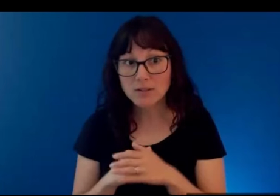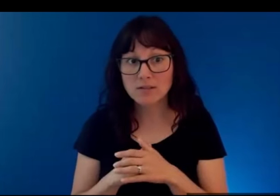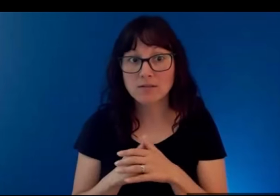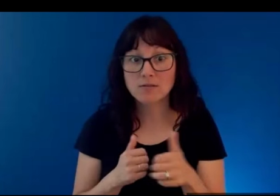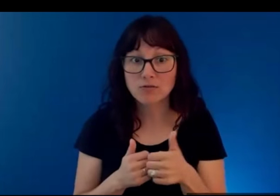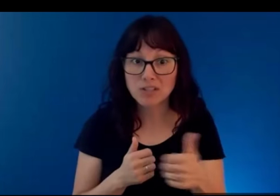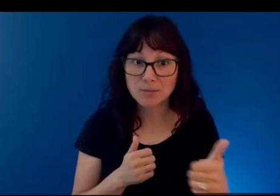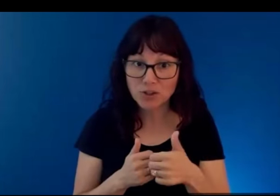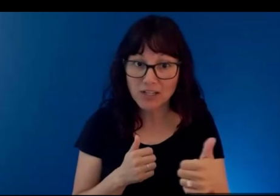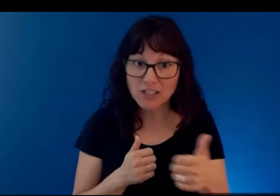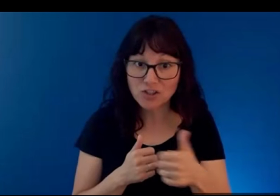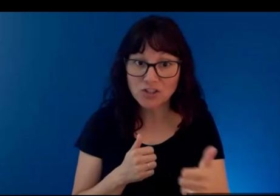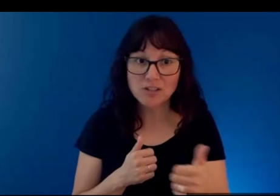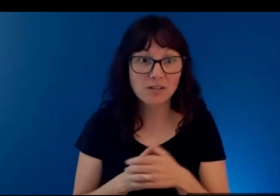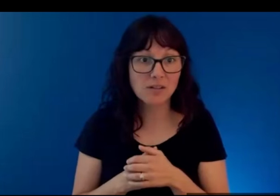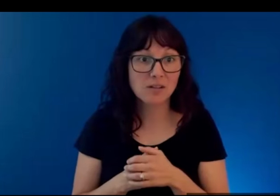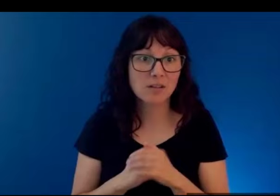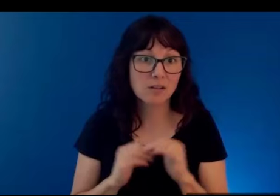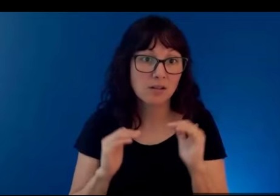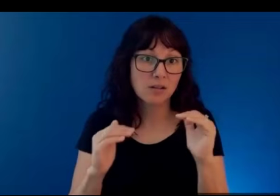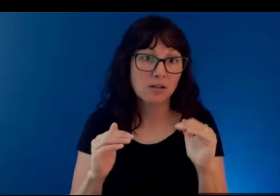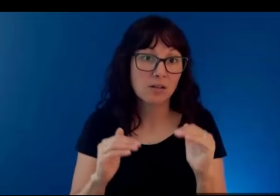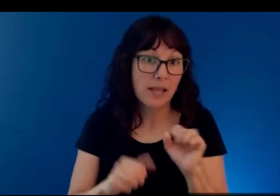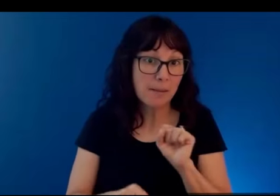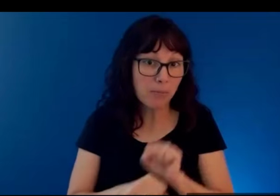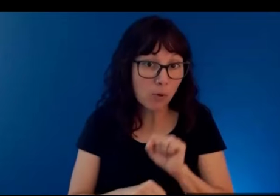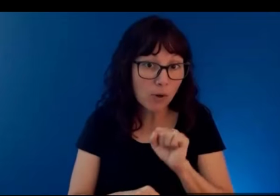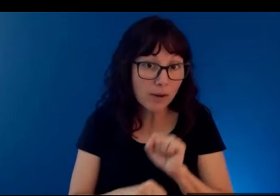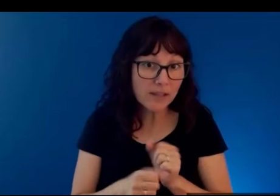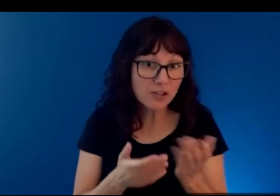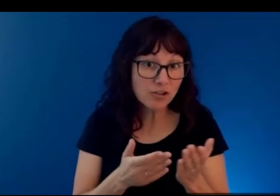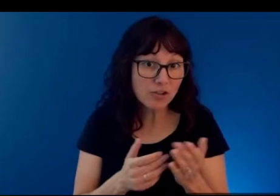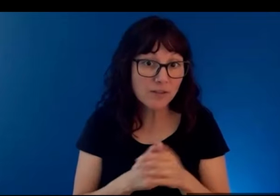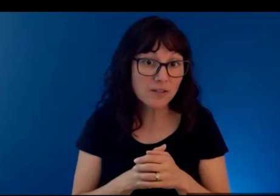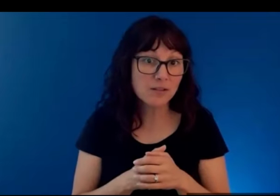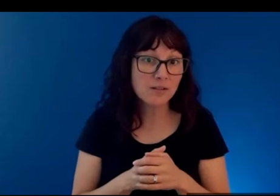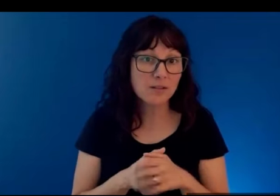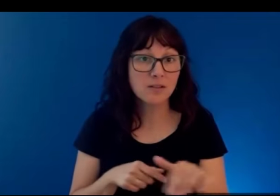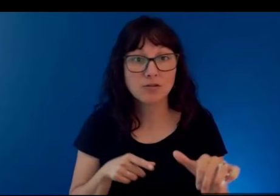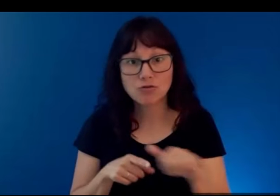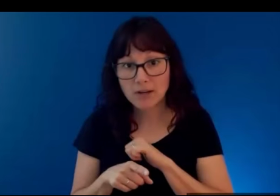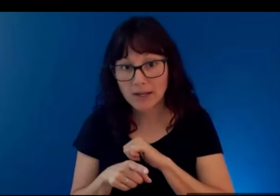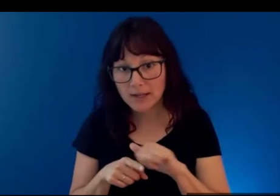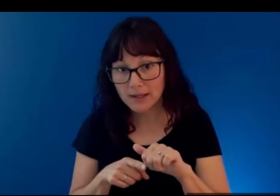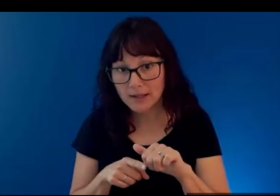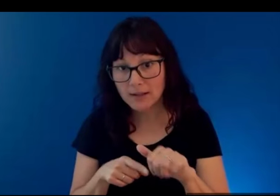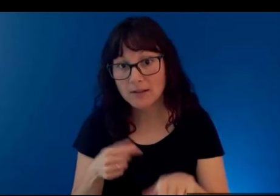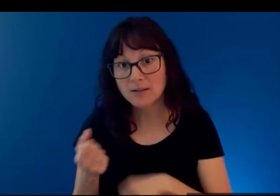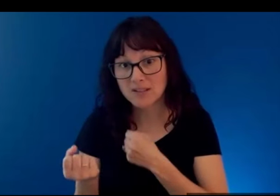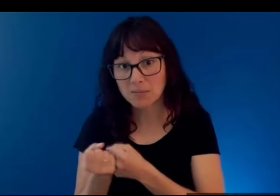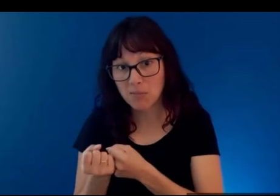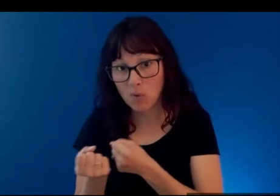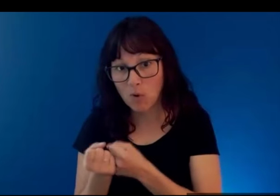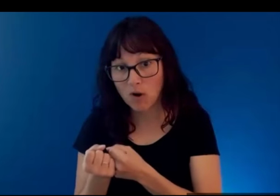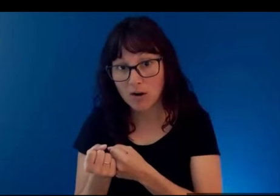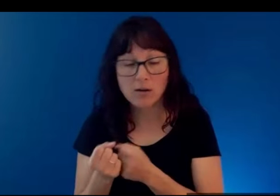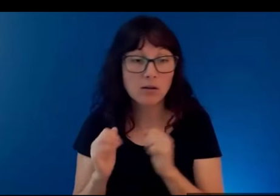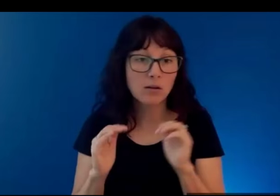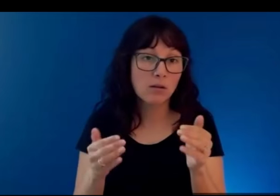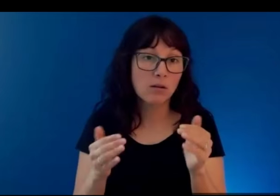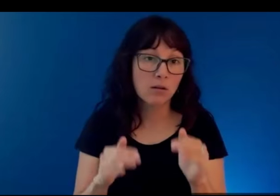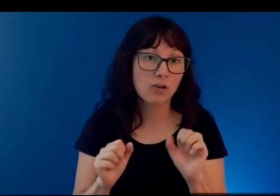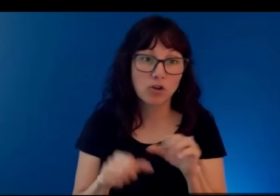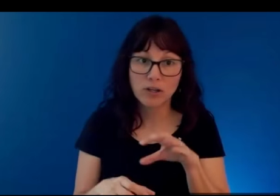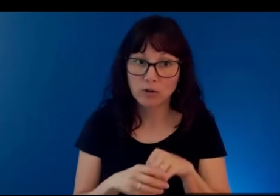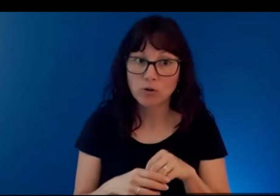housing, transportation, employment services, training and support. It